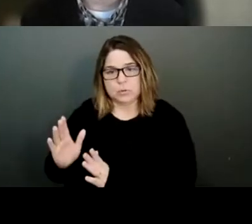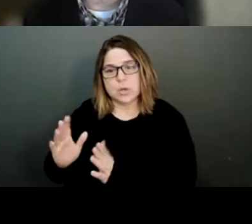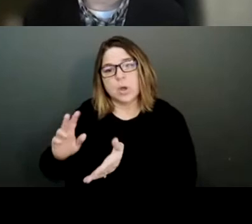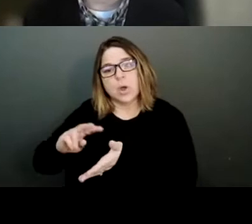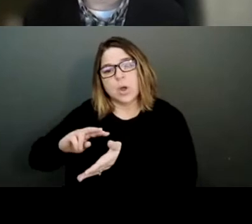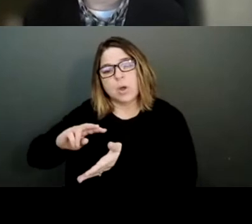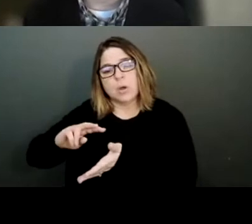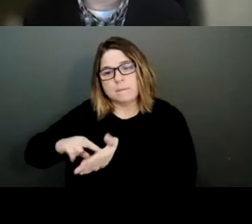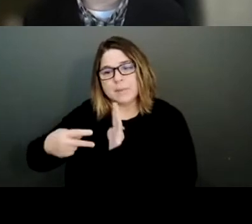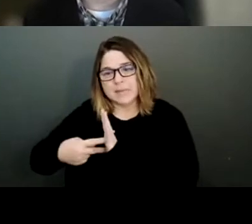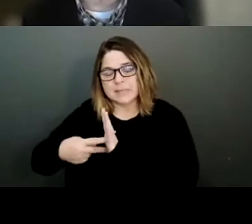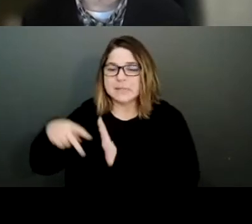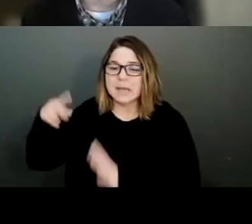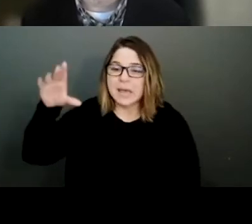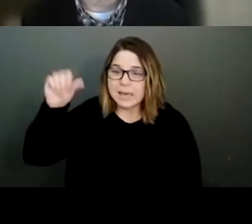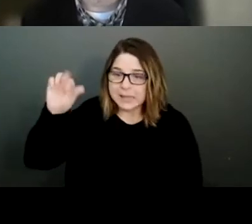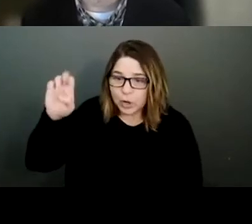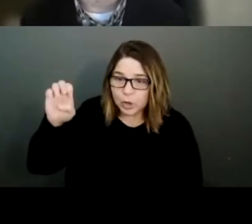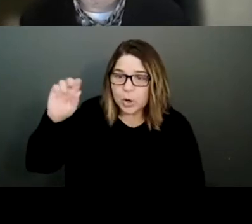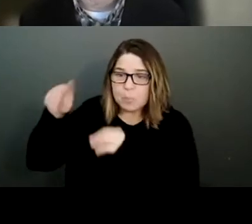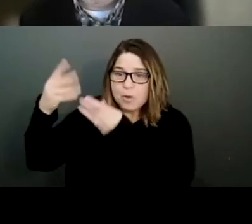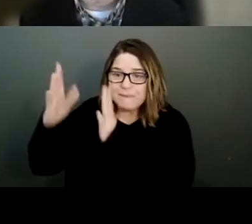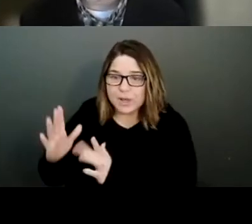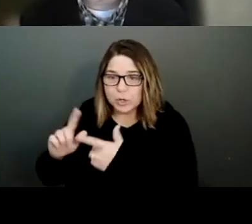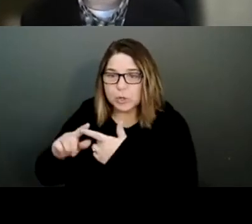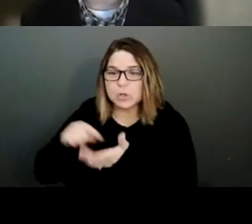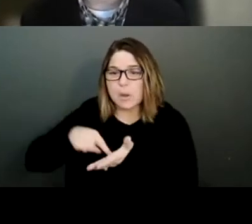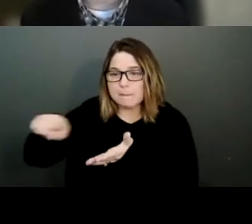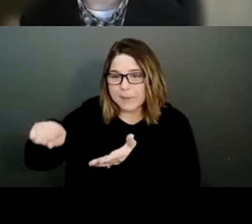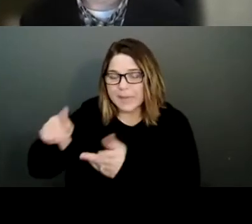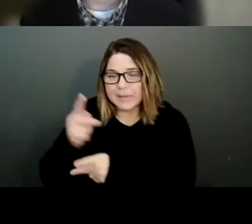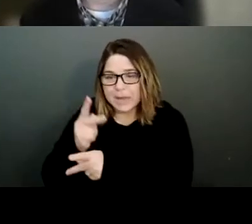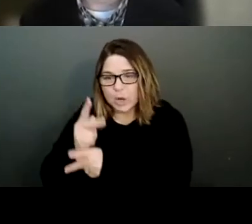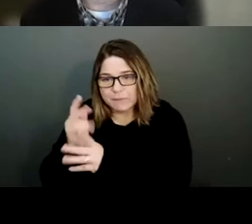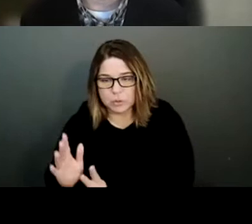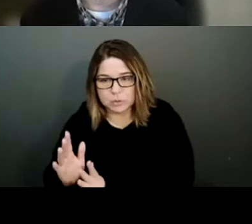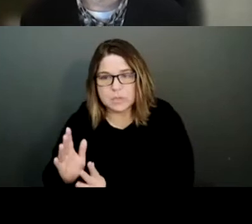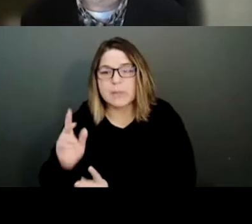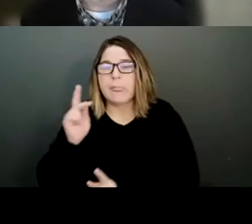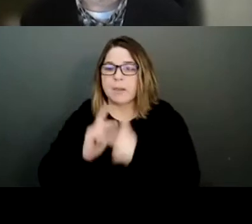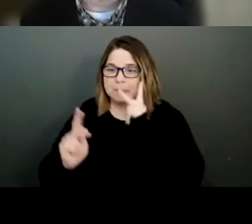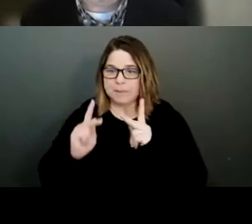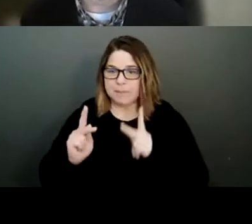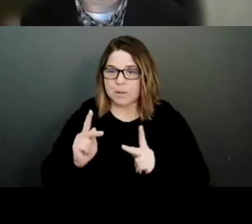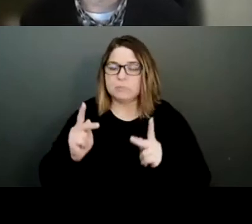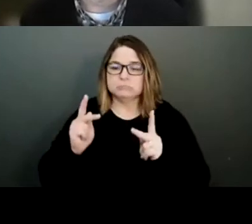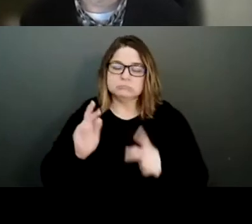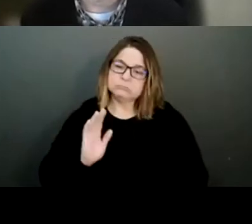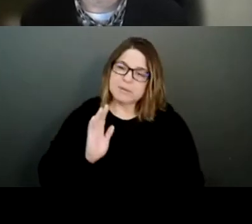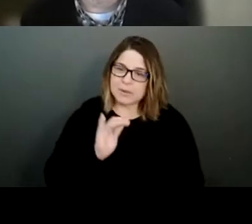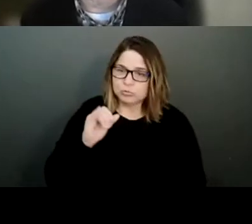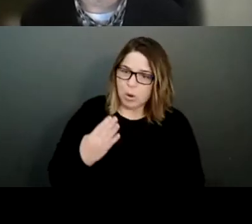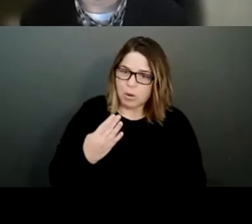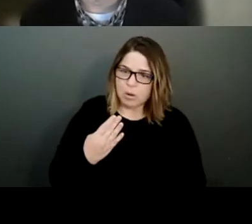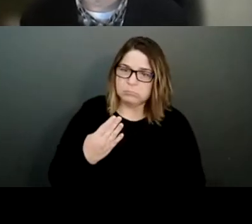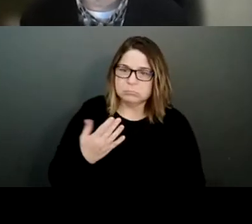as care providers or paid caregivers. These are people who have dedicated their job or the career to caring for